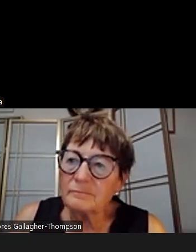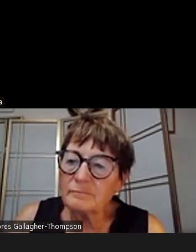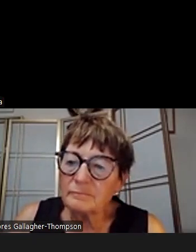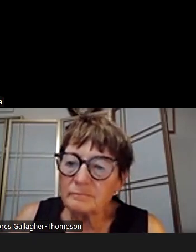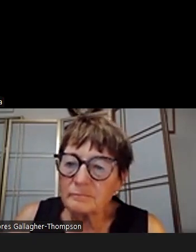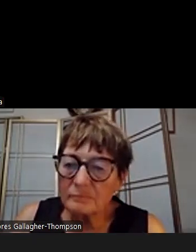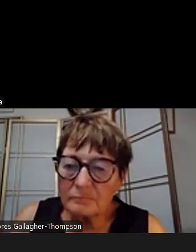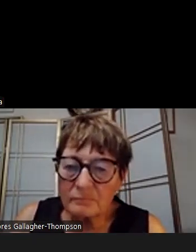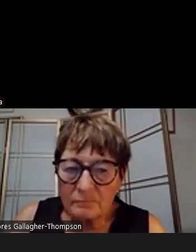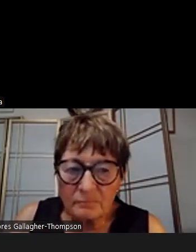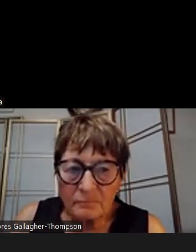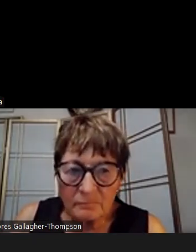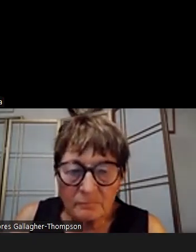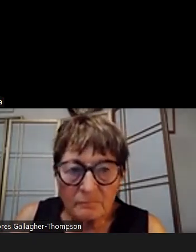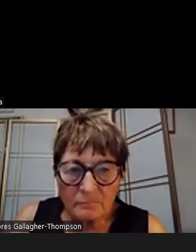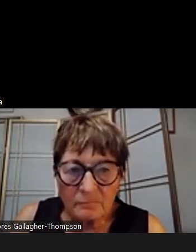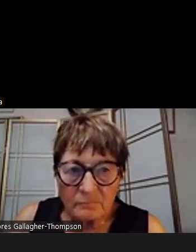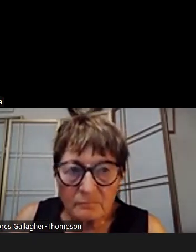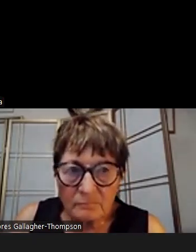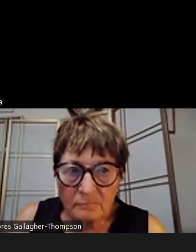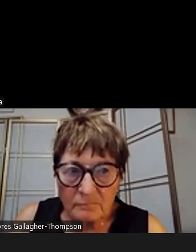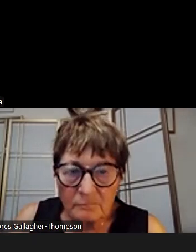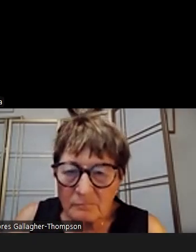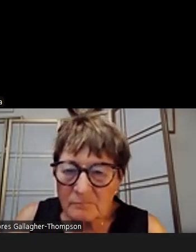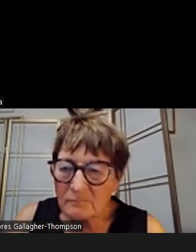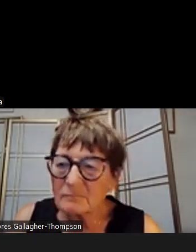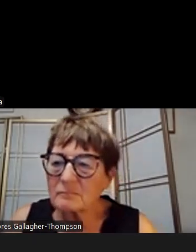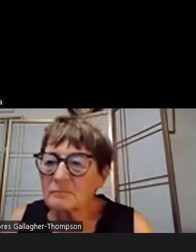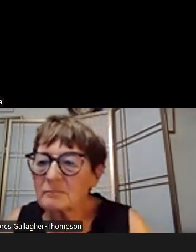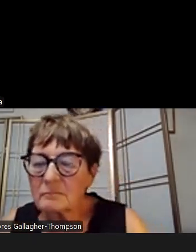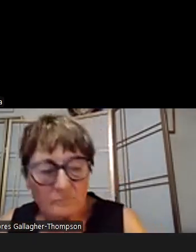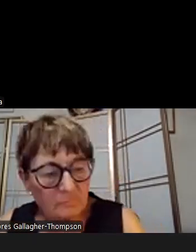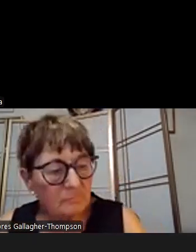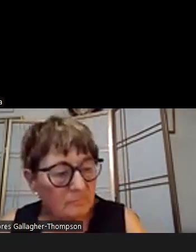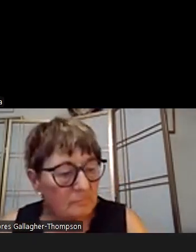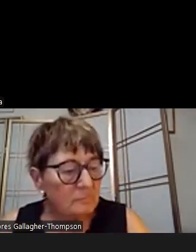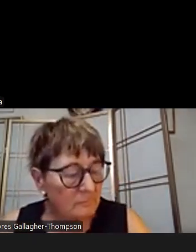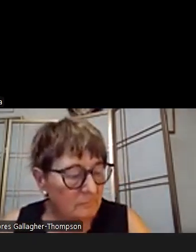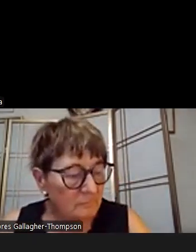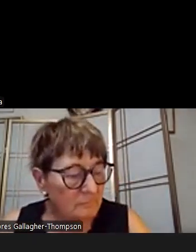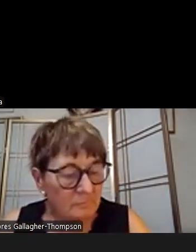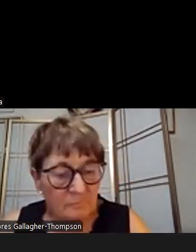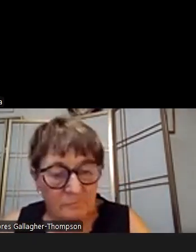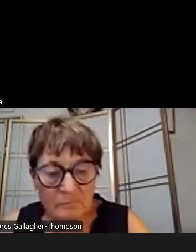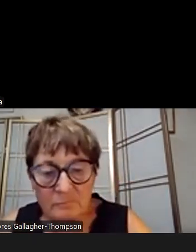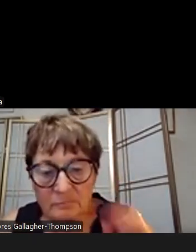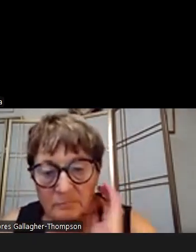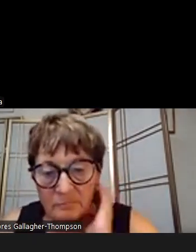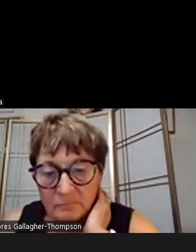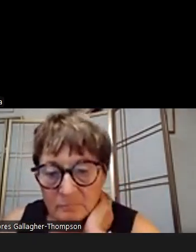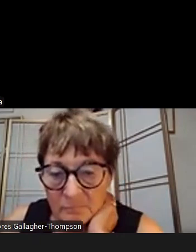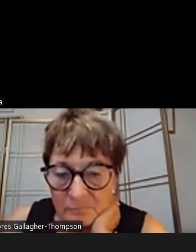the intersection of Down syndrome and dementia space, the importance of getting accurate diagnoses. So worthy of